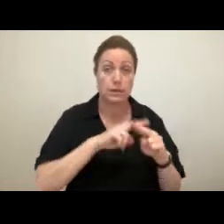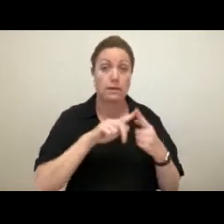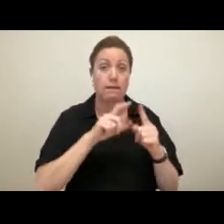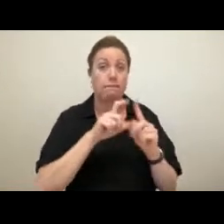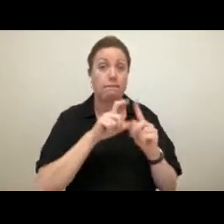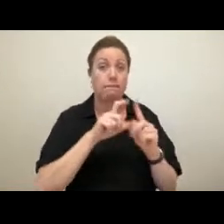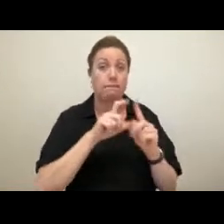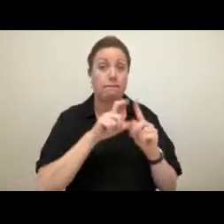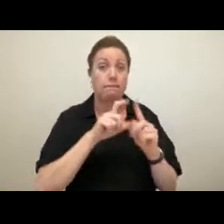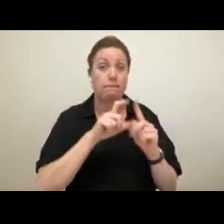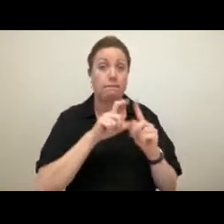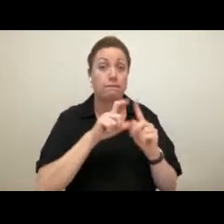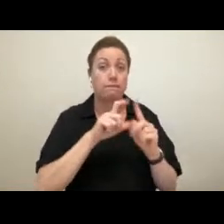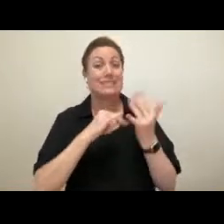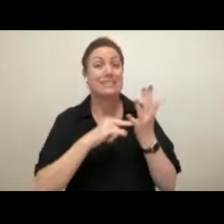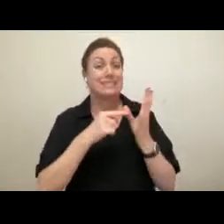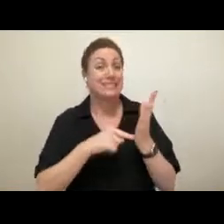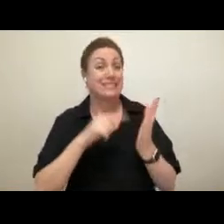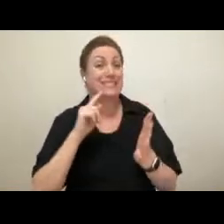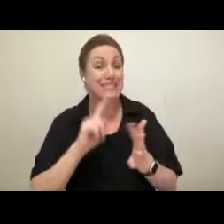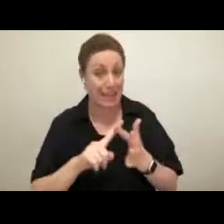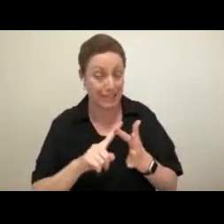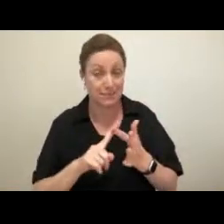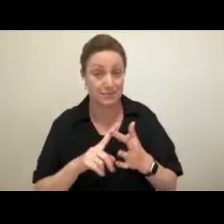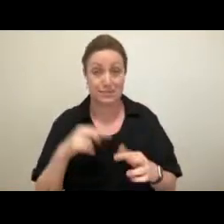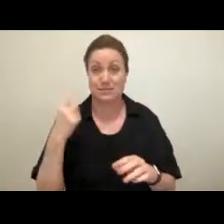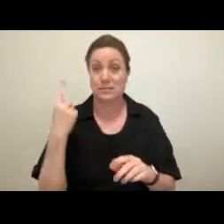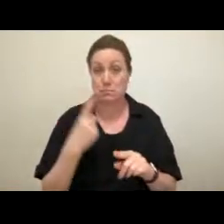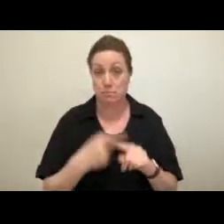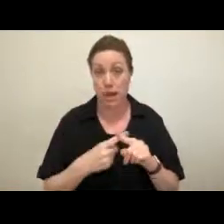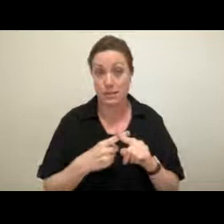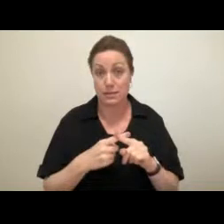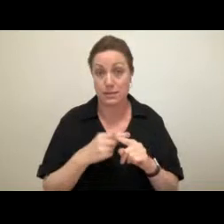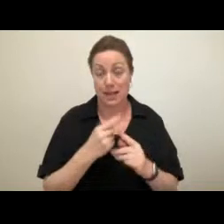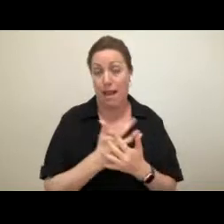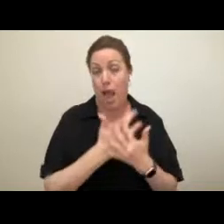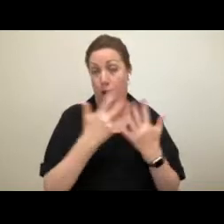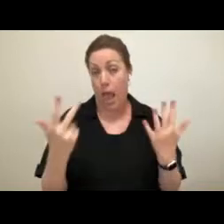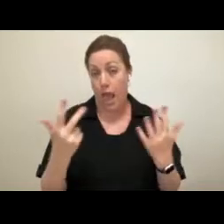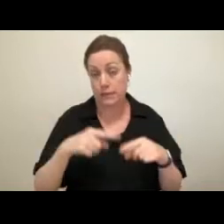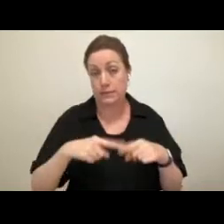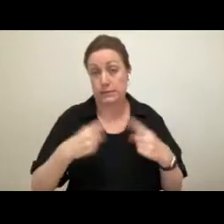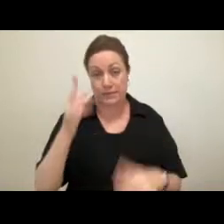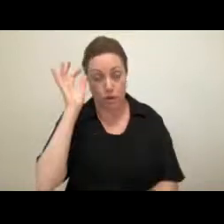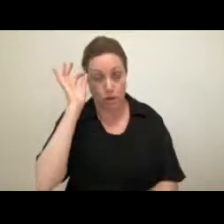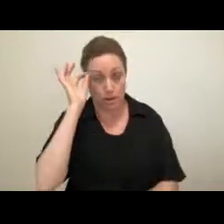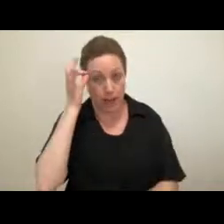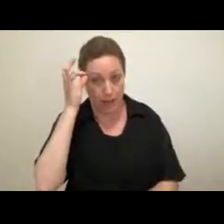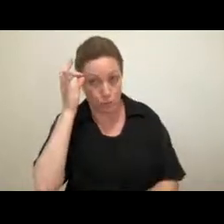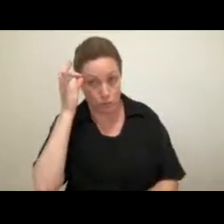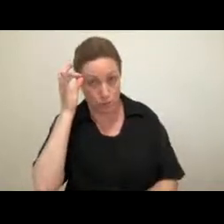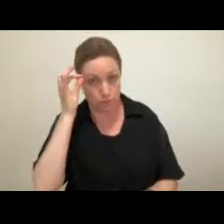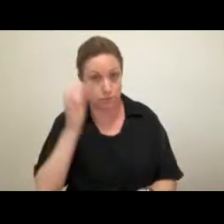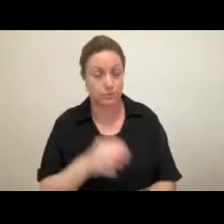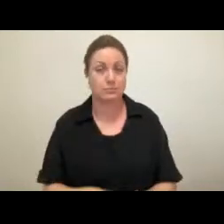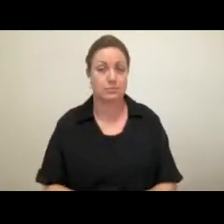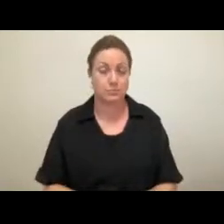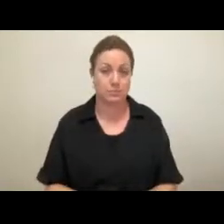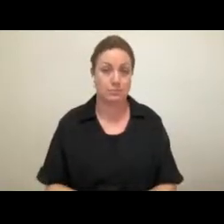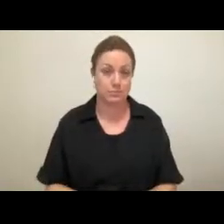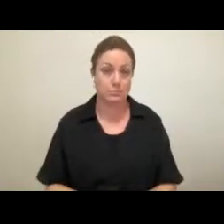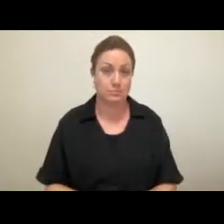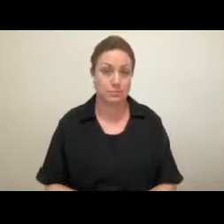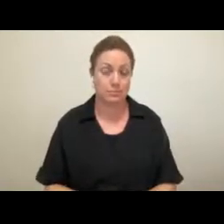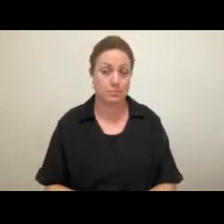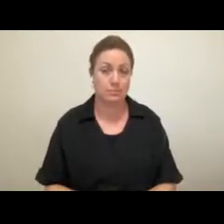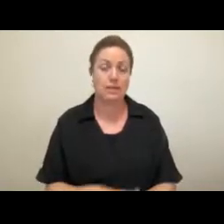it also includes the signatures of 8 municipalities at a local government level. It has funding